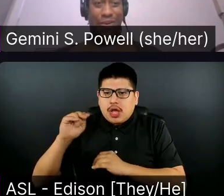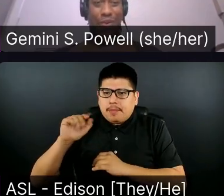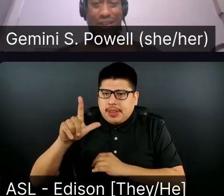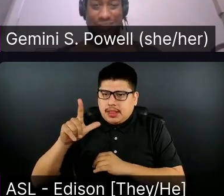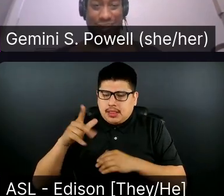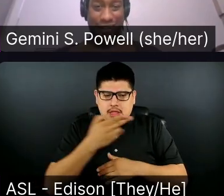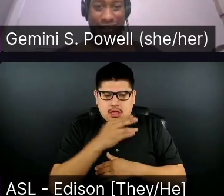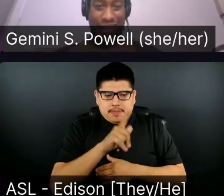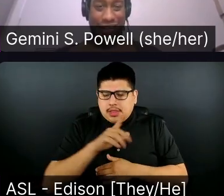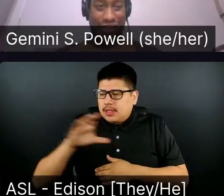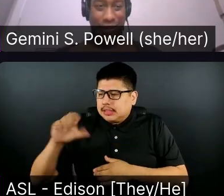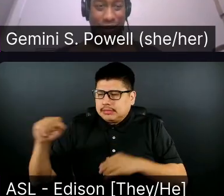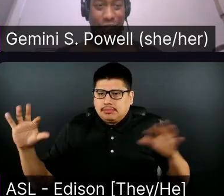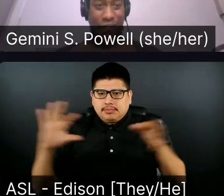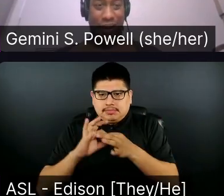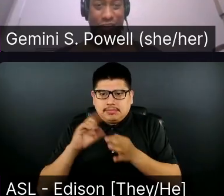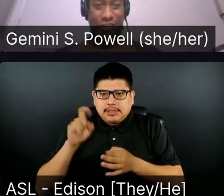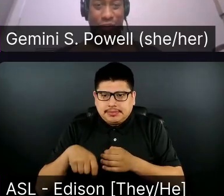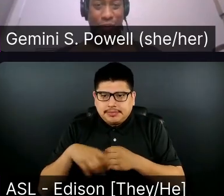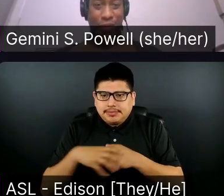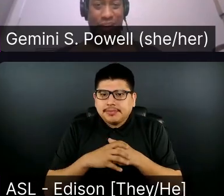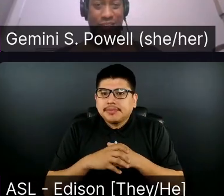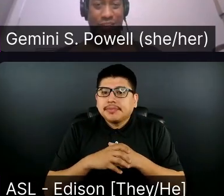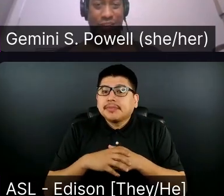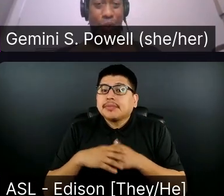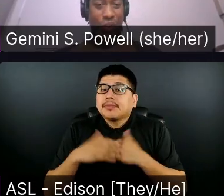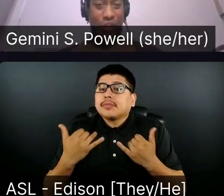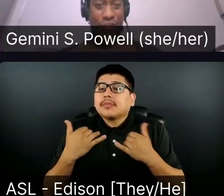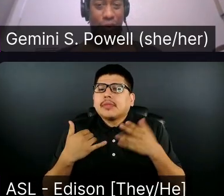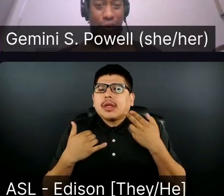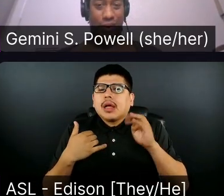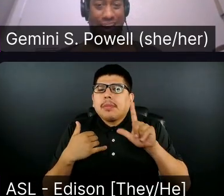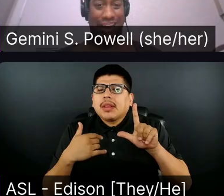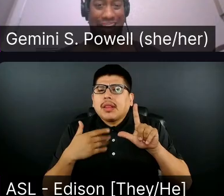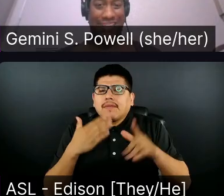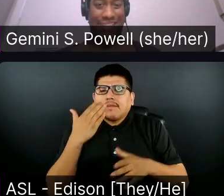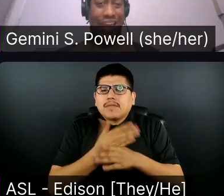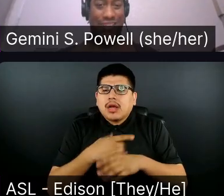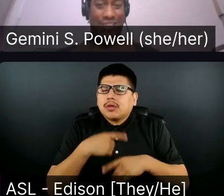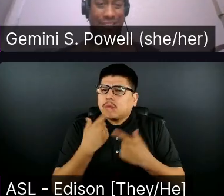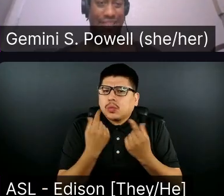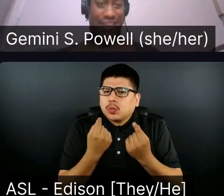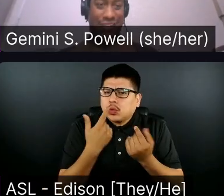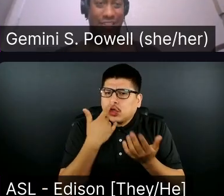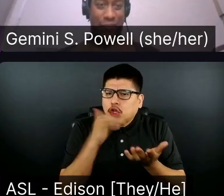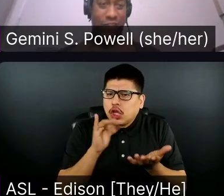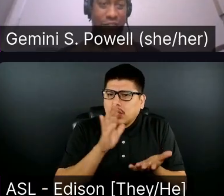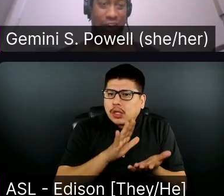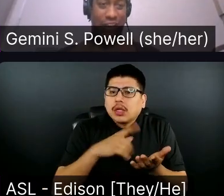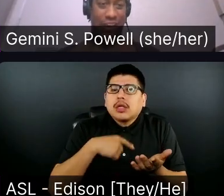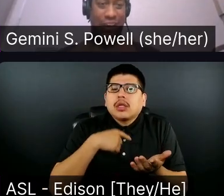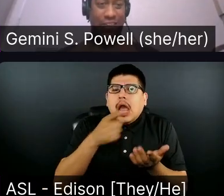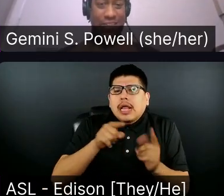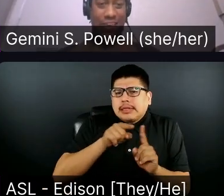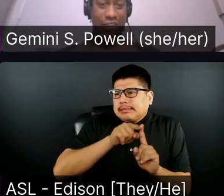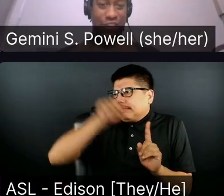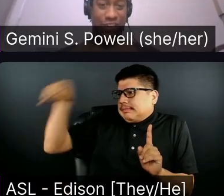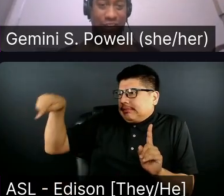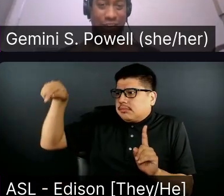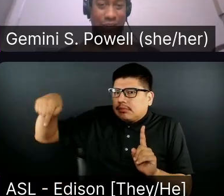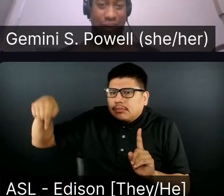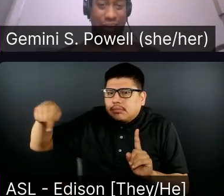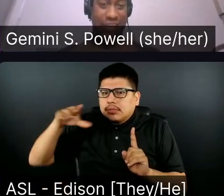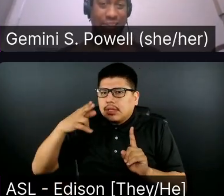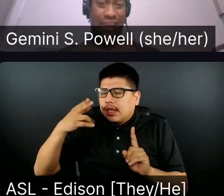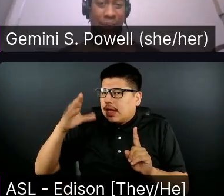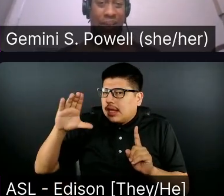Ultimately, what it's telling the HTML file to do is to go look for and attach to this HTML file a style